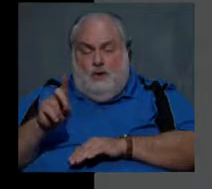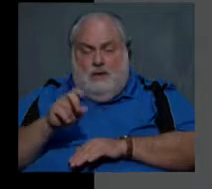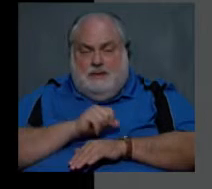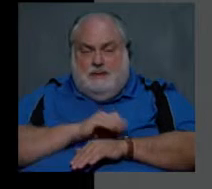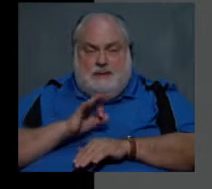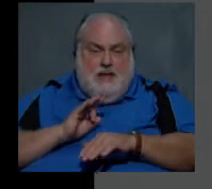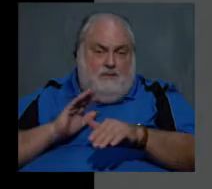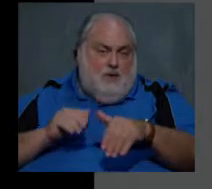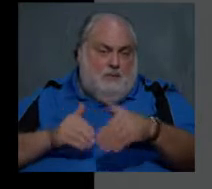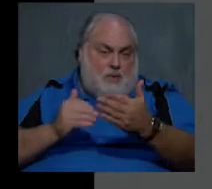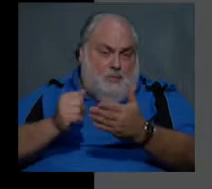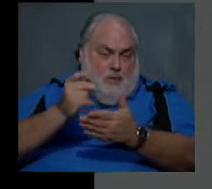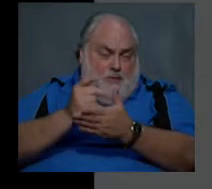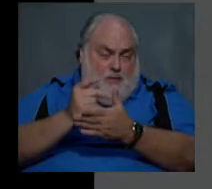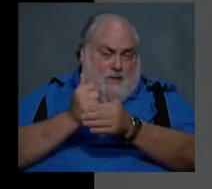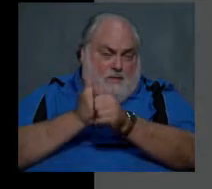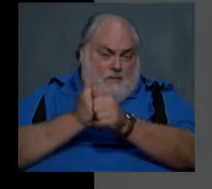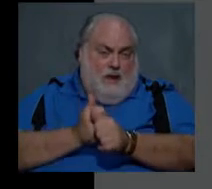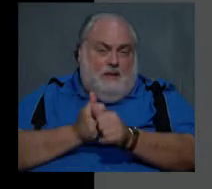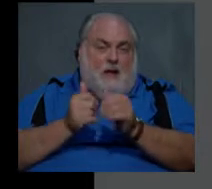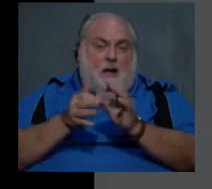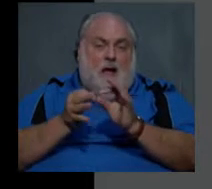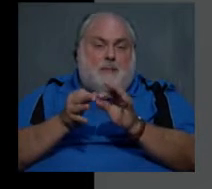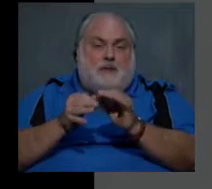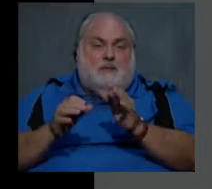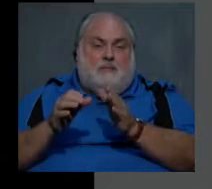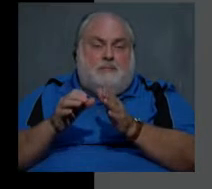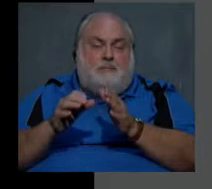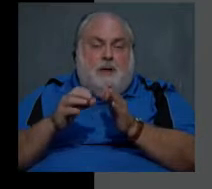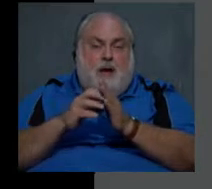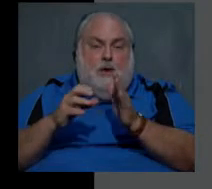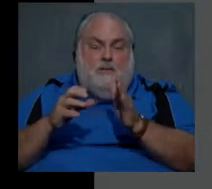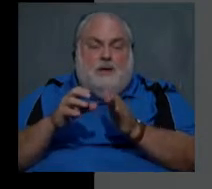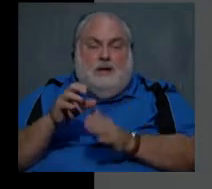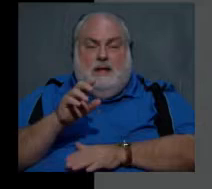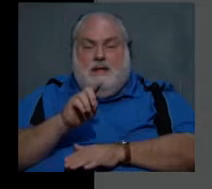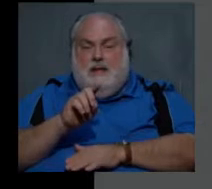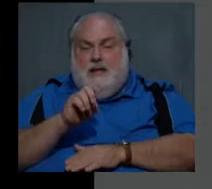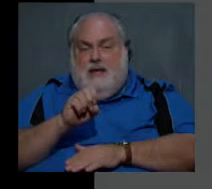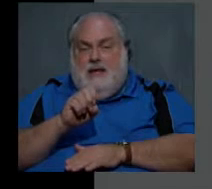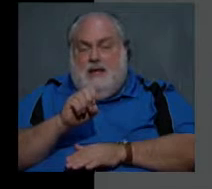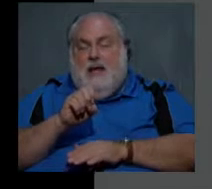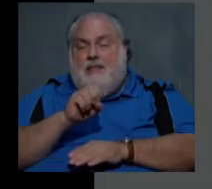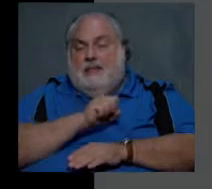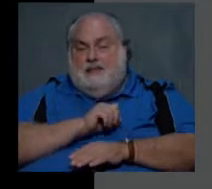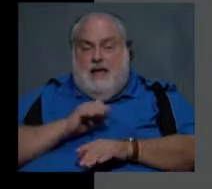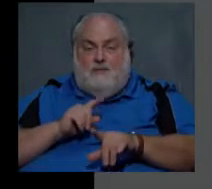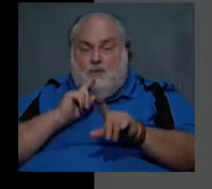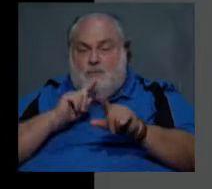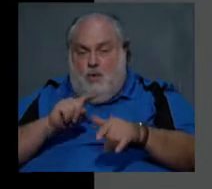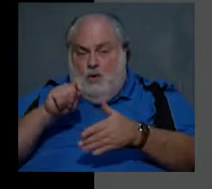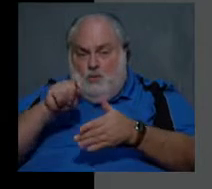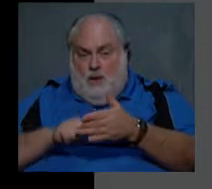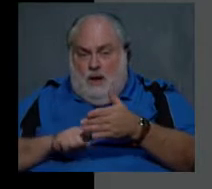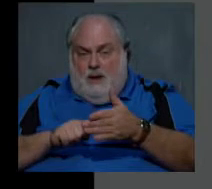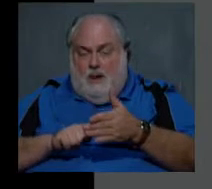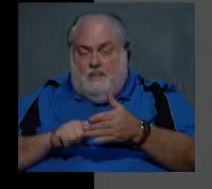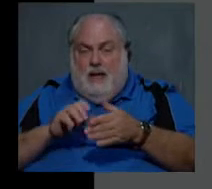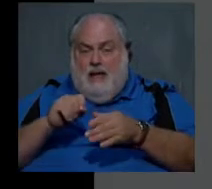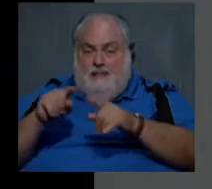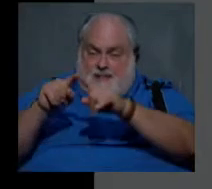request, subject to compliance with the comments and conditions as outlined in paragraphs D, E, and F of the agenda staff report. Staff recommends